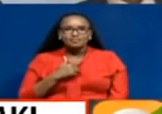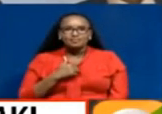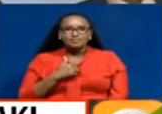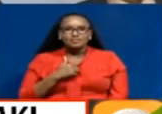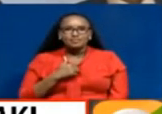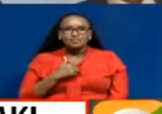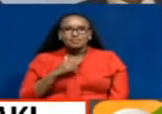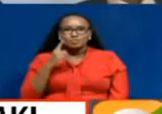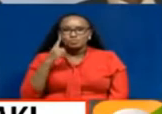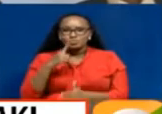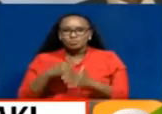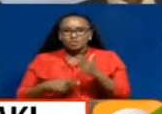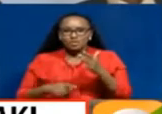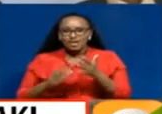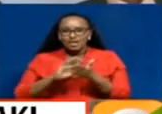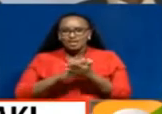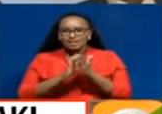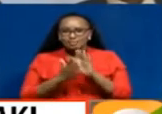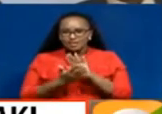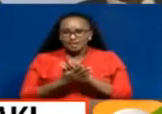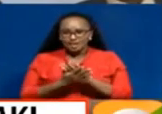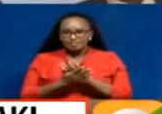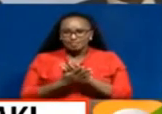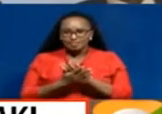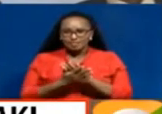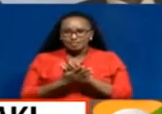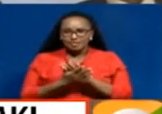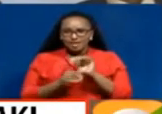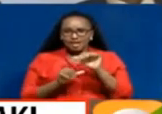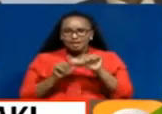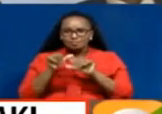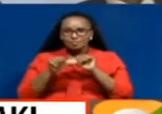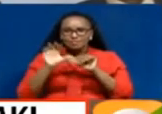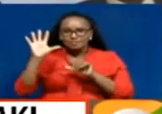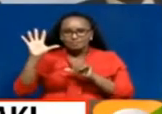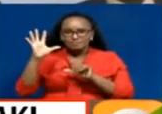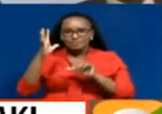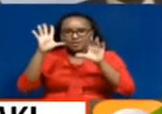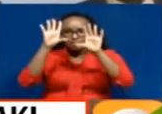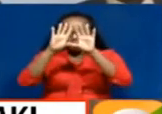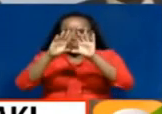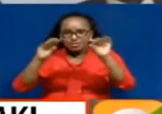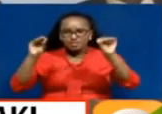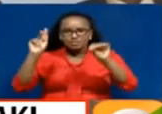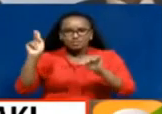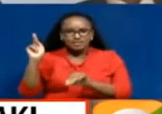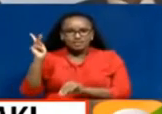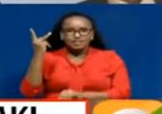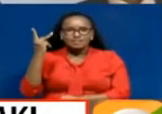in what is going to become of the fifth president of Kenya.